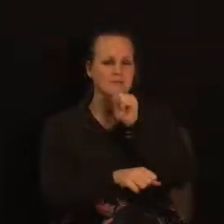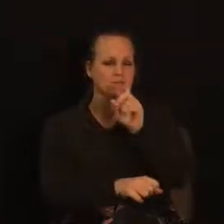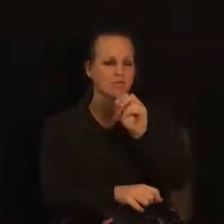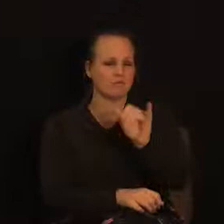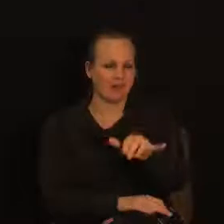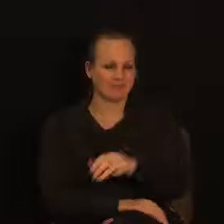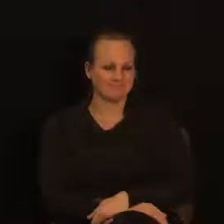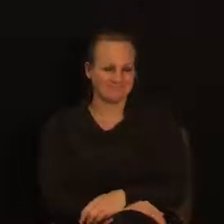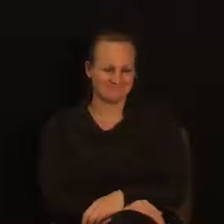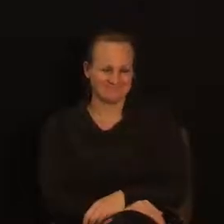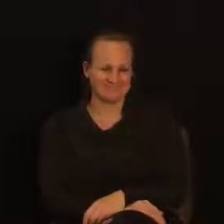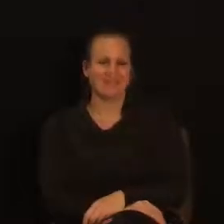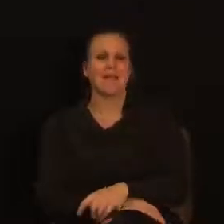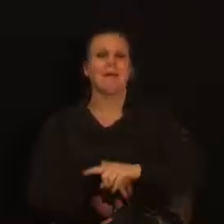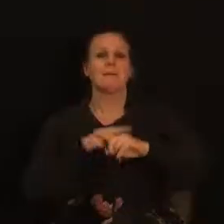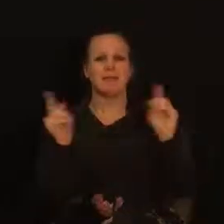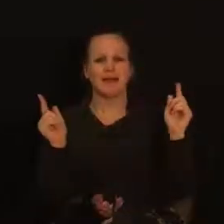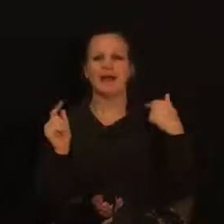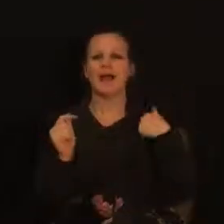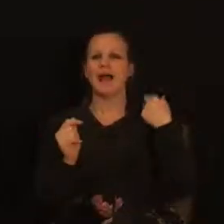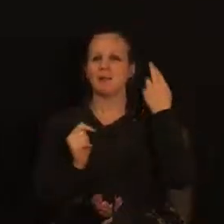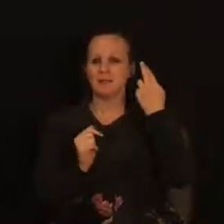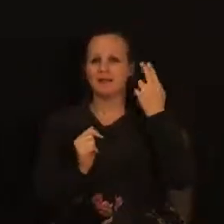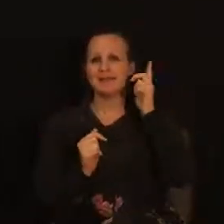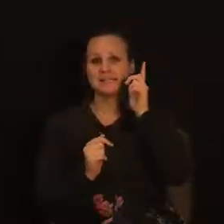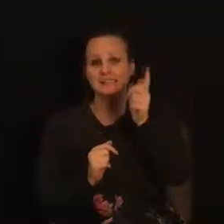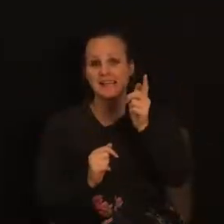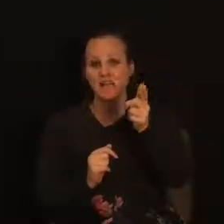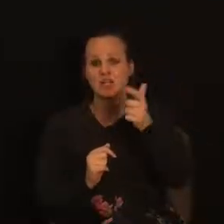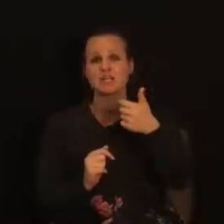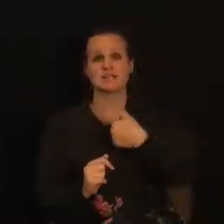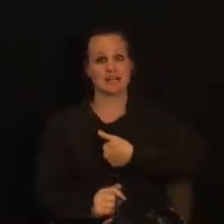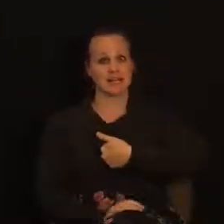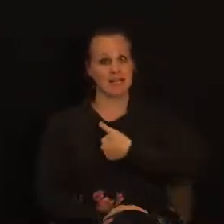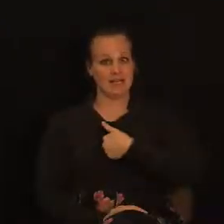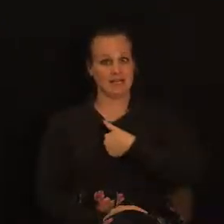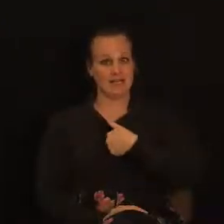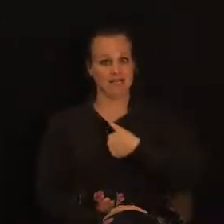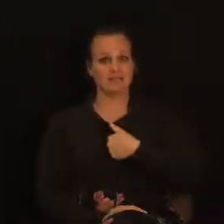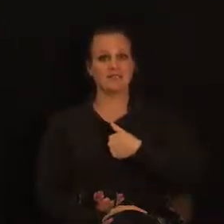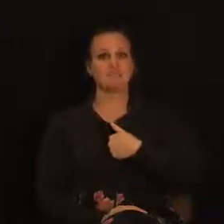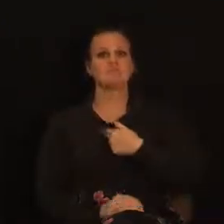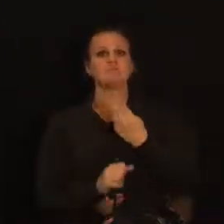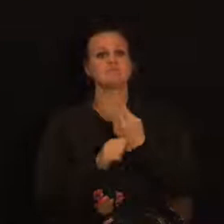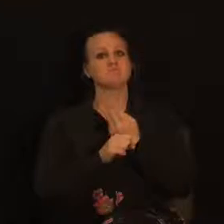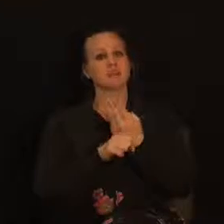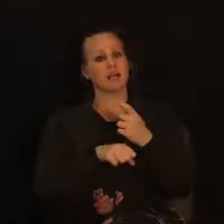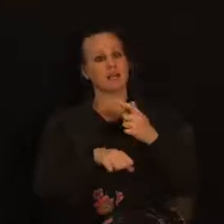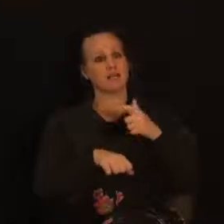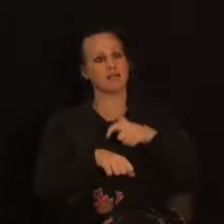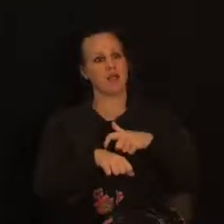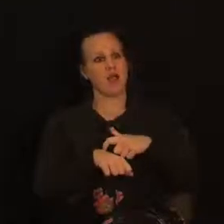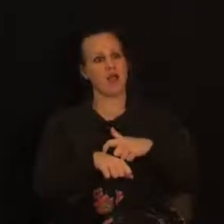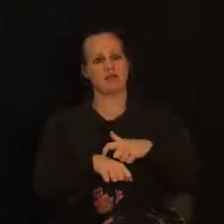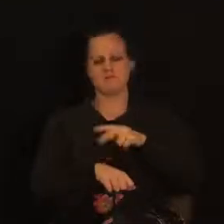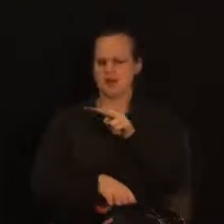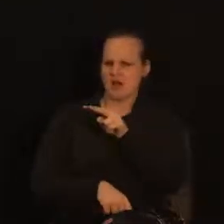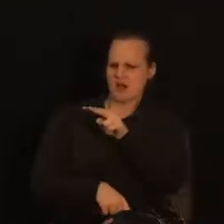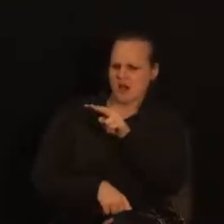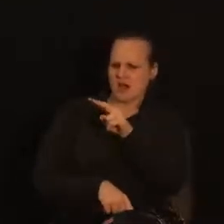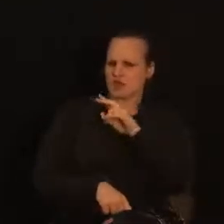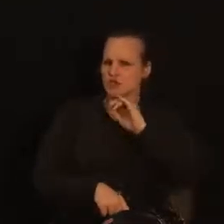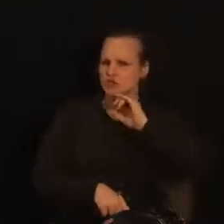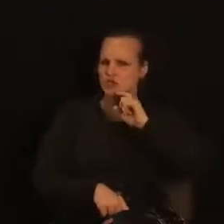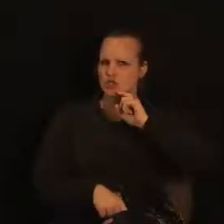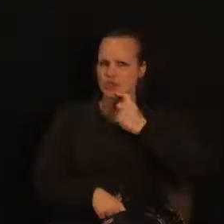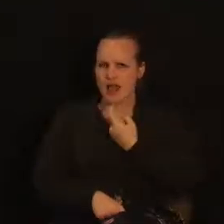But what I came to realize later is that I spent time jealous of the relationship that Jamie had